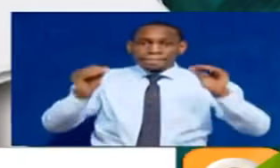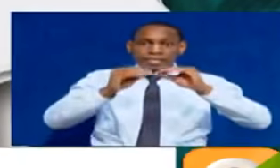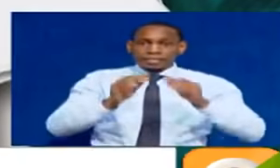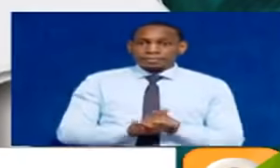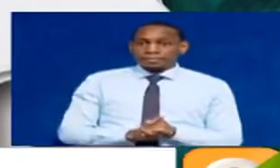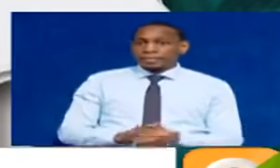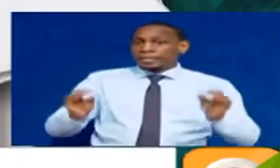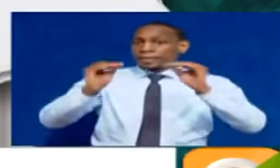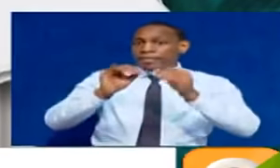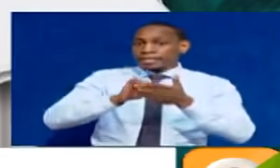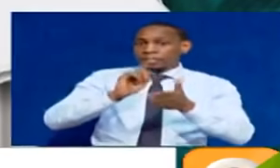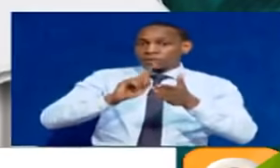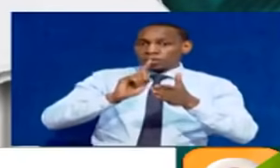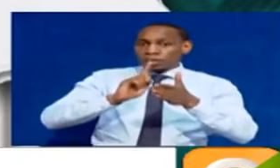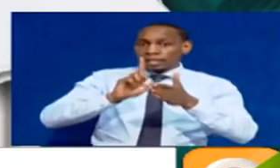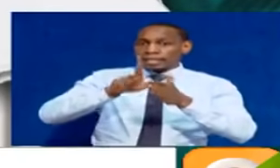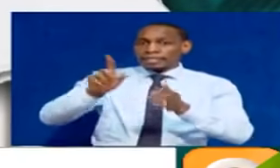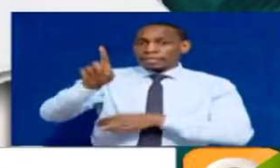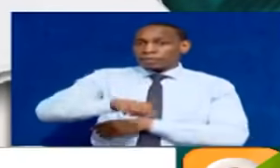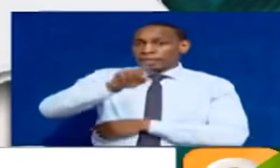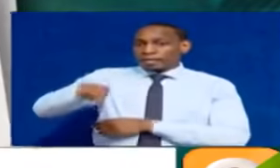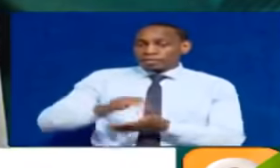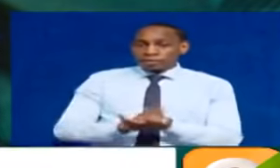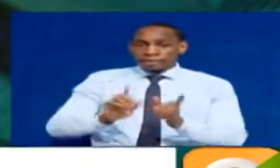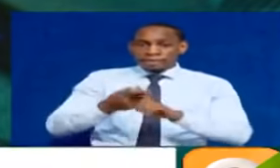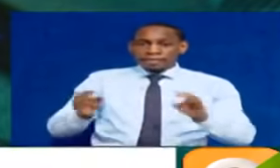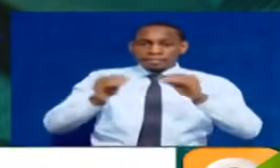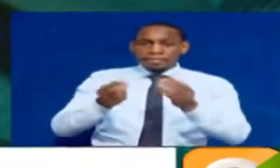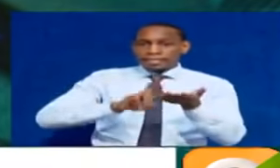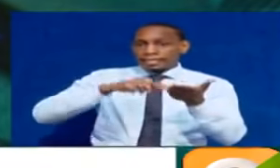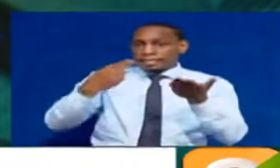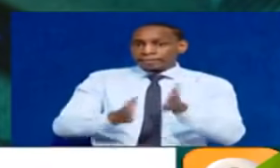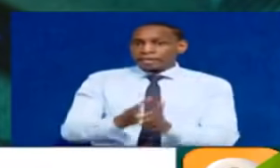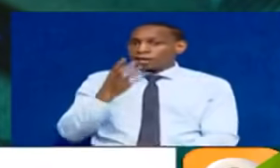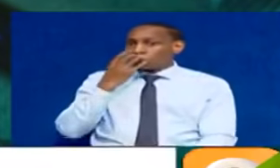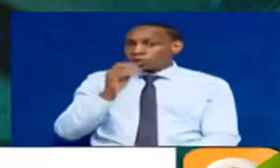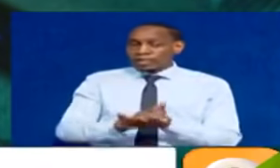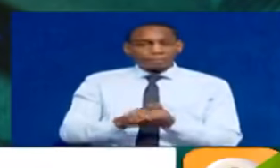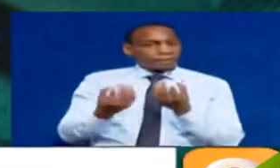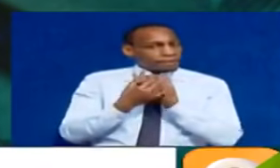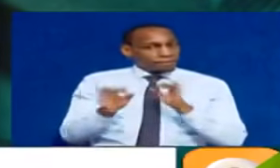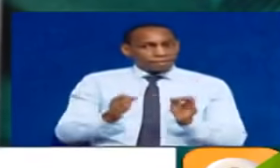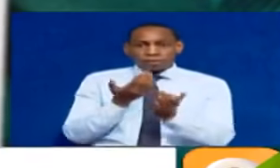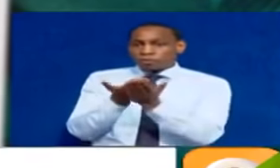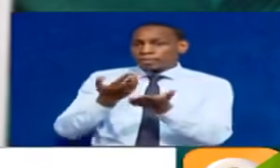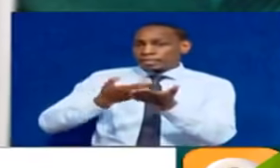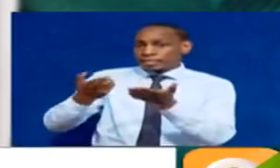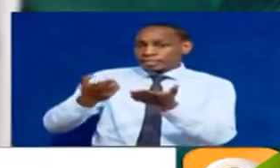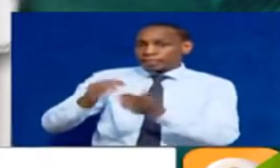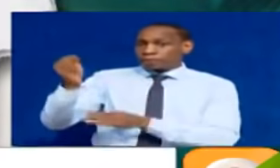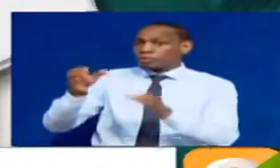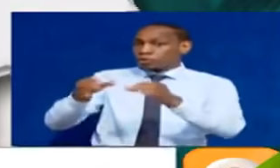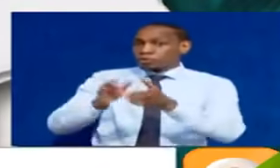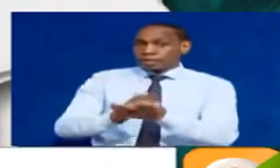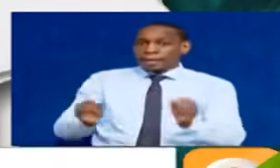meeting, a meeting that would later be cancelled. With their first meeting aborted, the Orange Party took the liberty to request the Registrar of Political